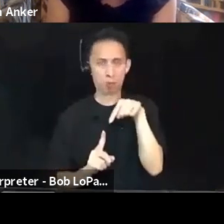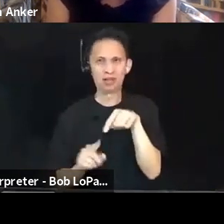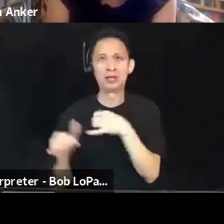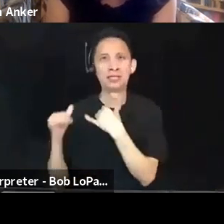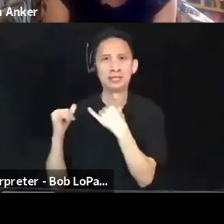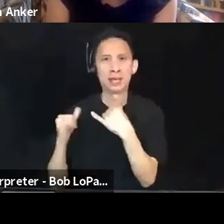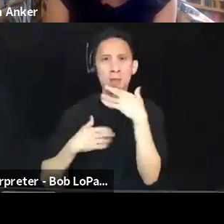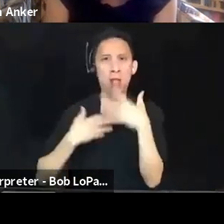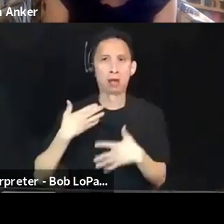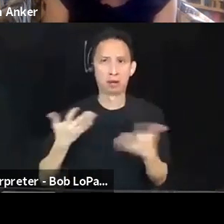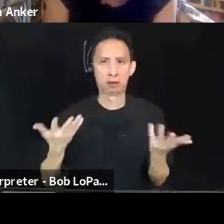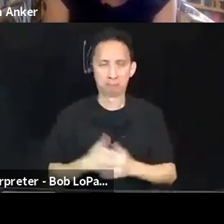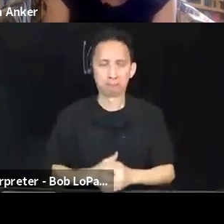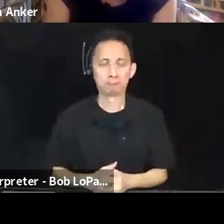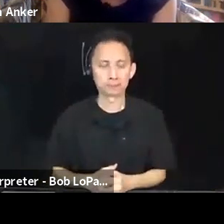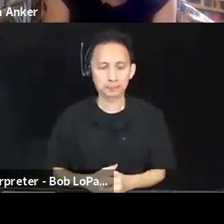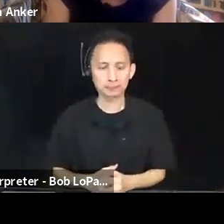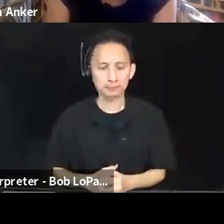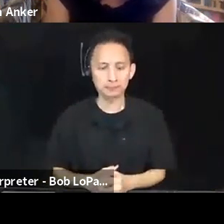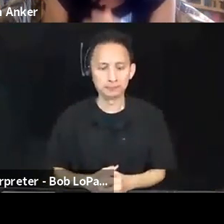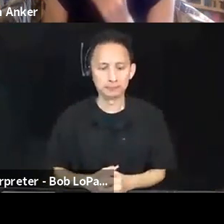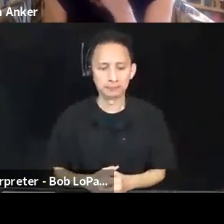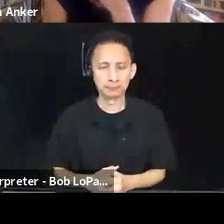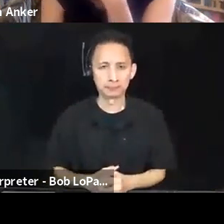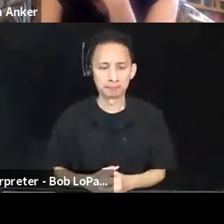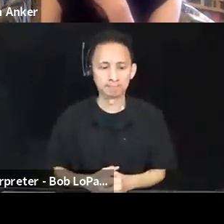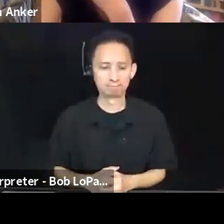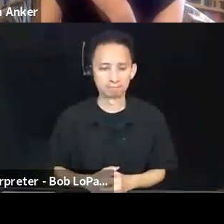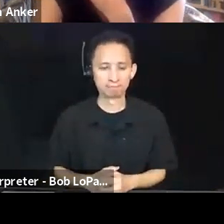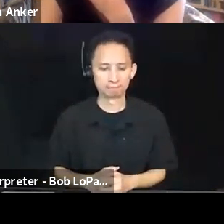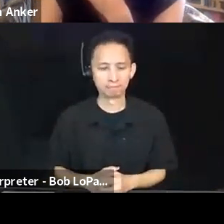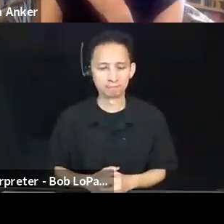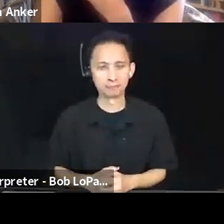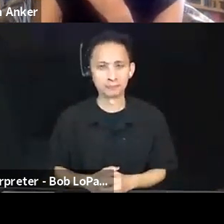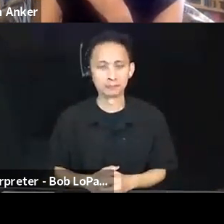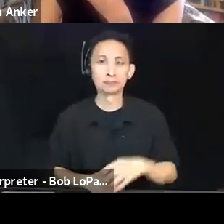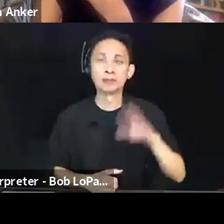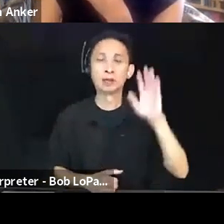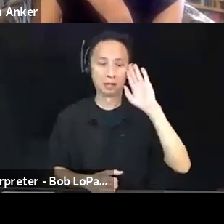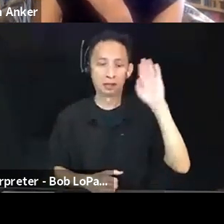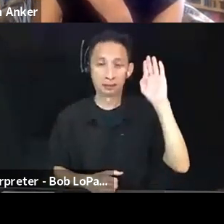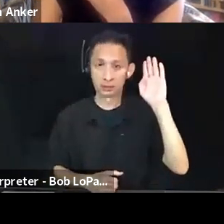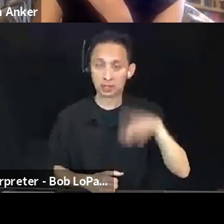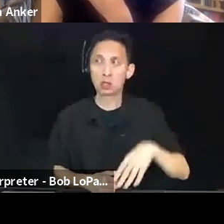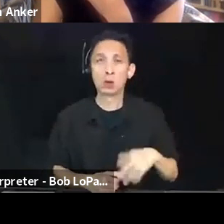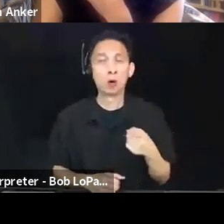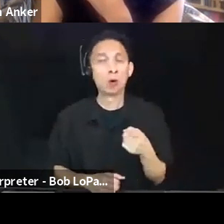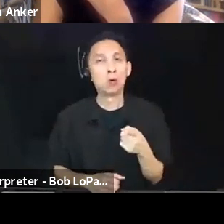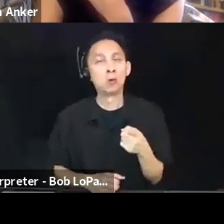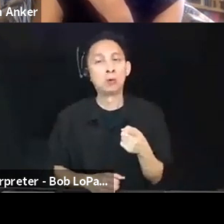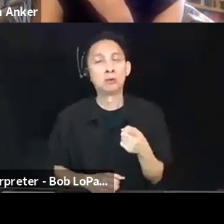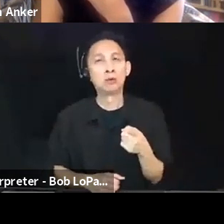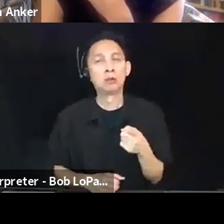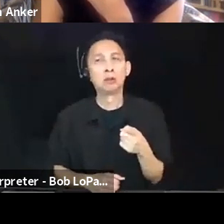Let me add, just to add to the ambiguities of the term, that in ancient Greece